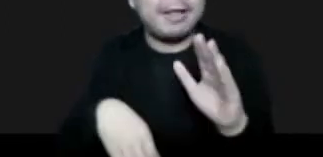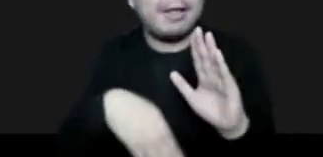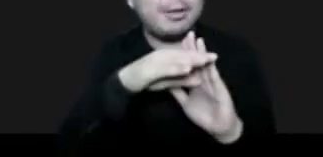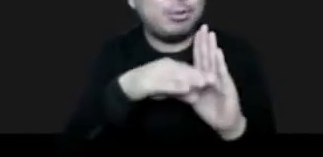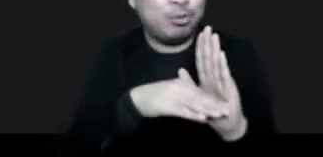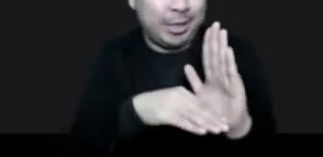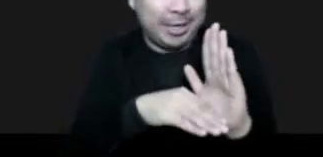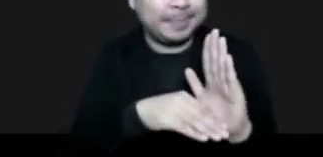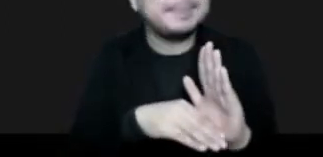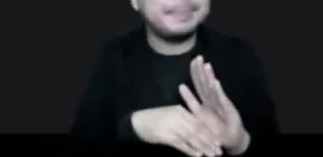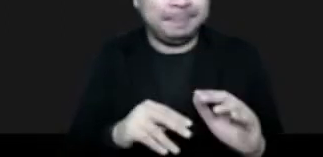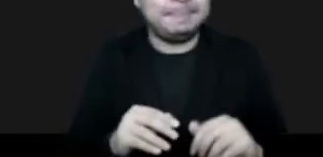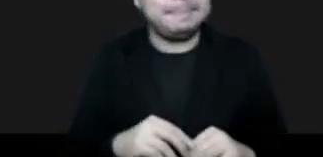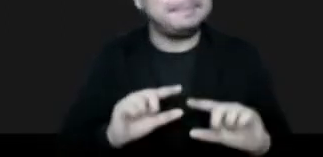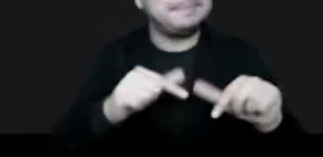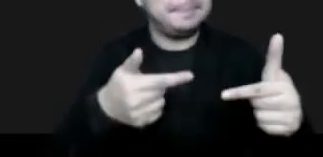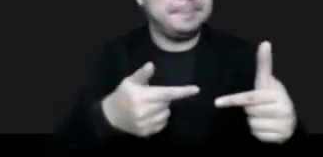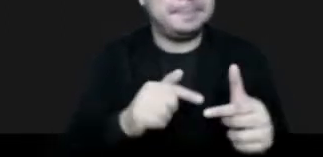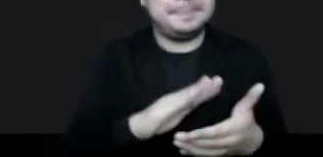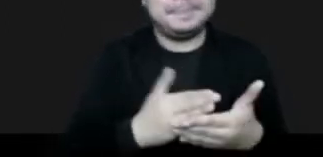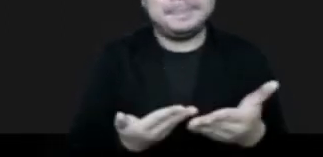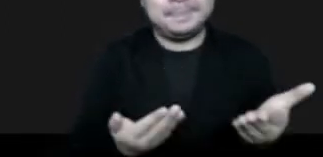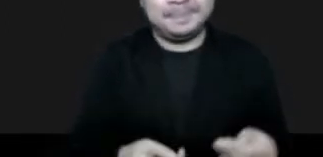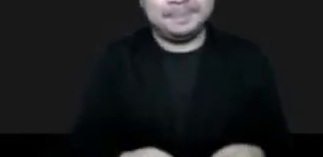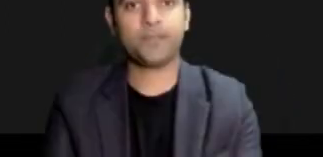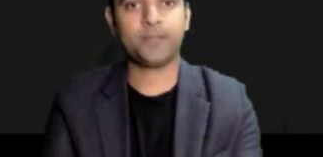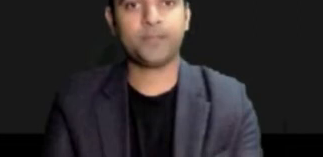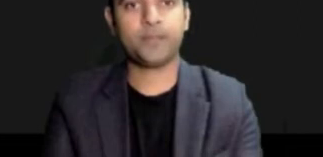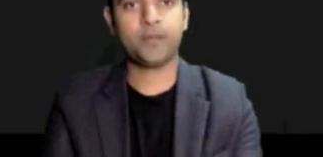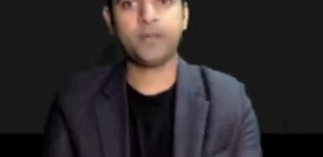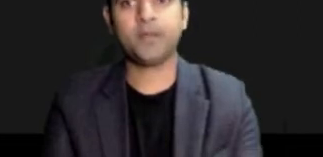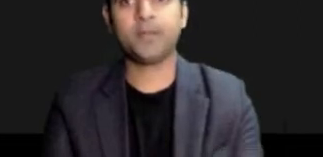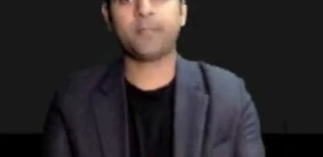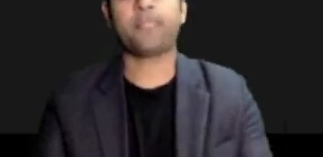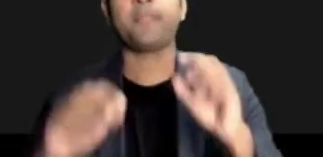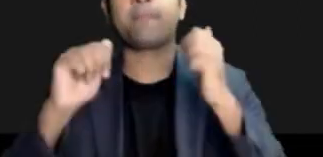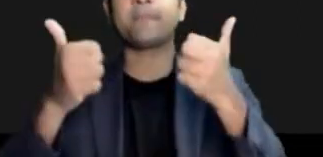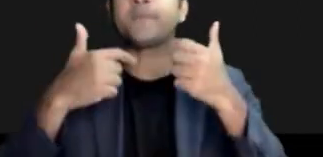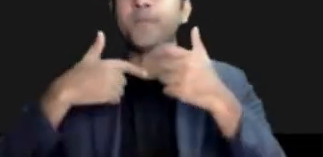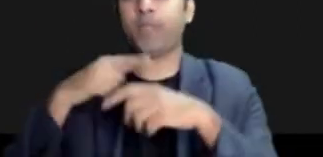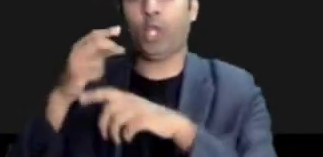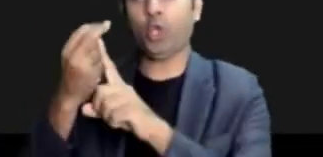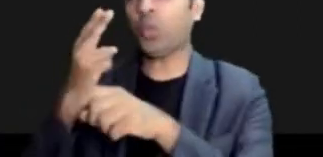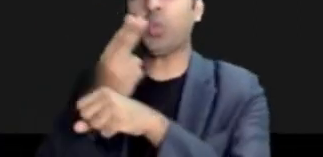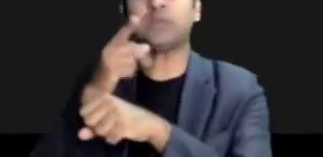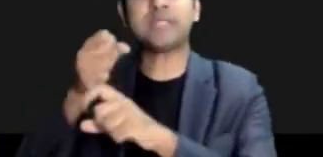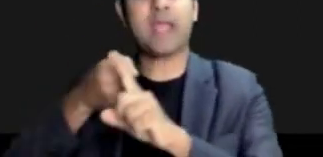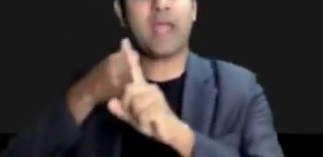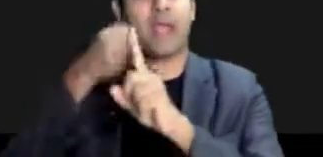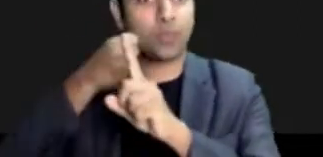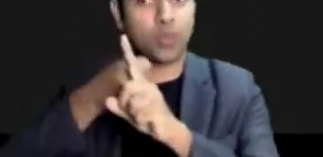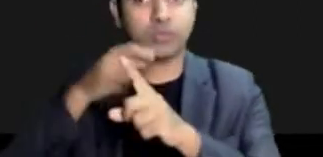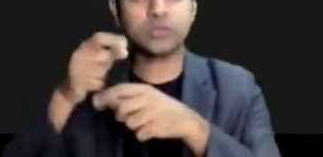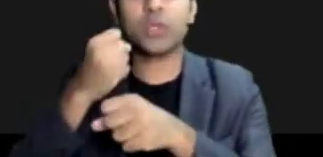with authorities, the Directorate of Disaster Management Affairs, so that